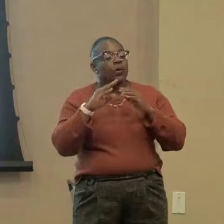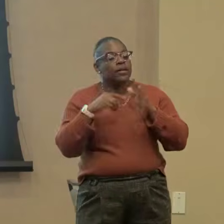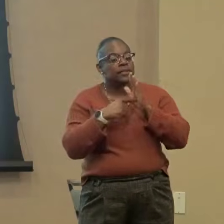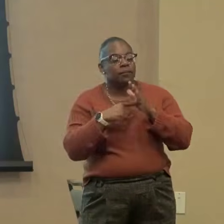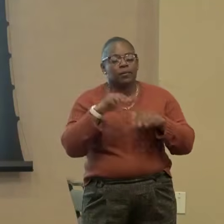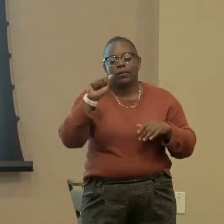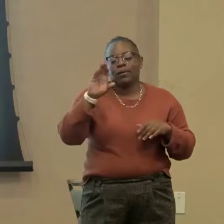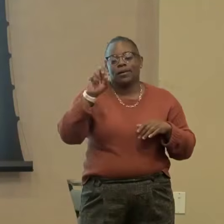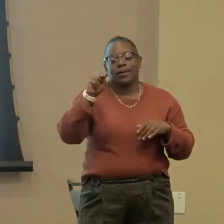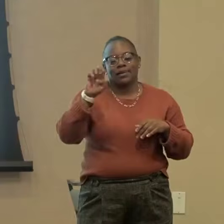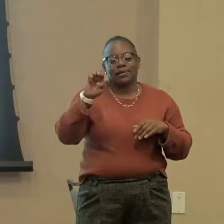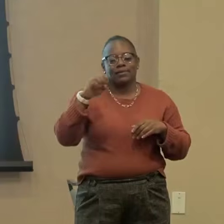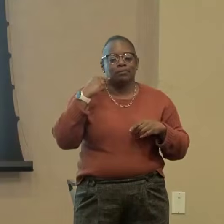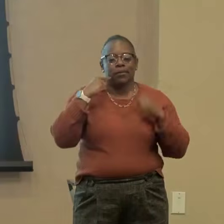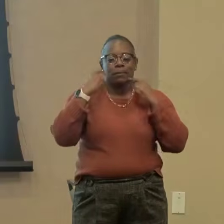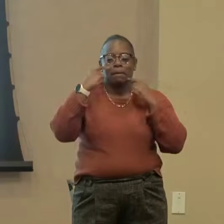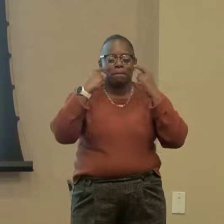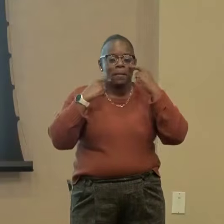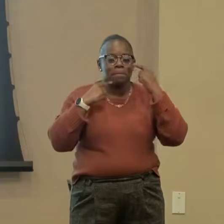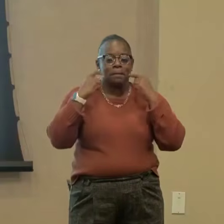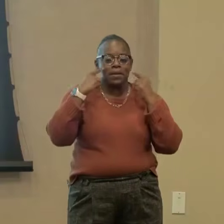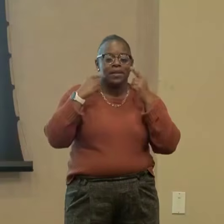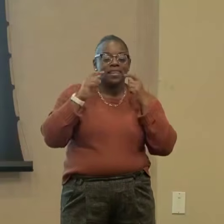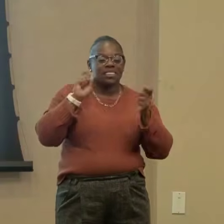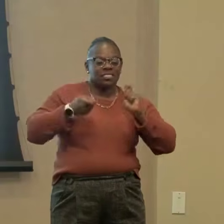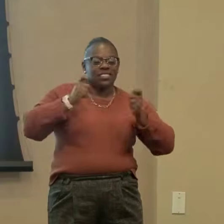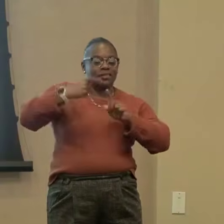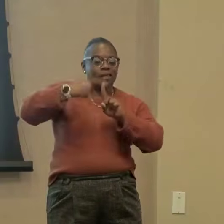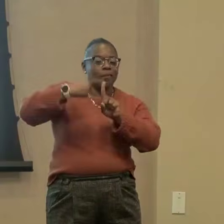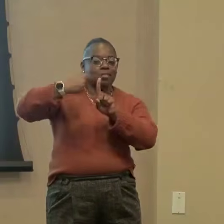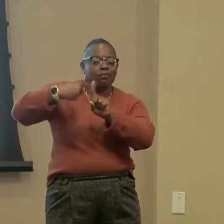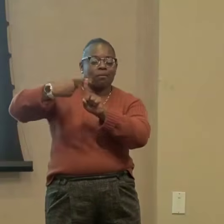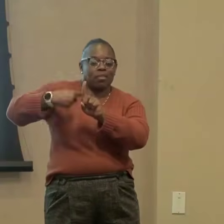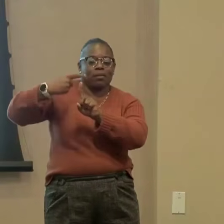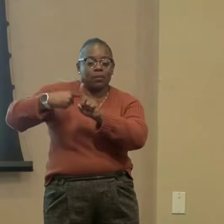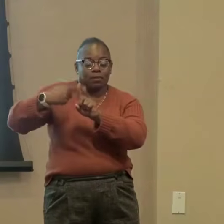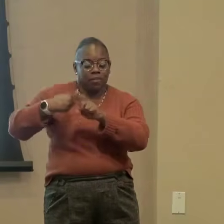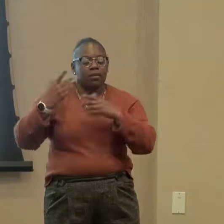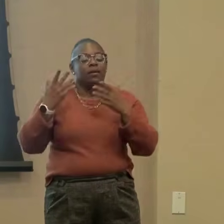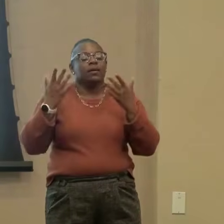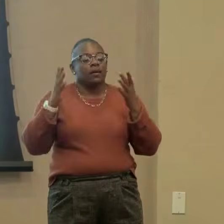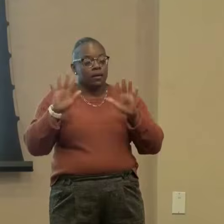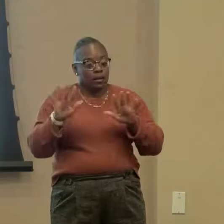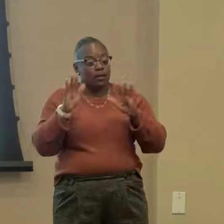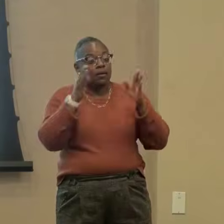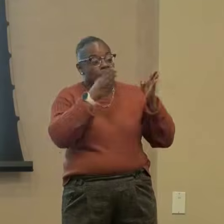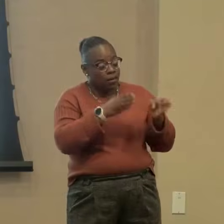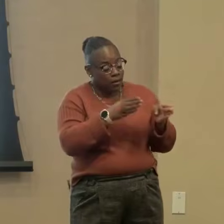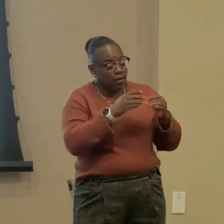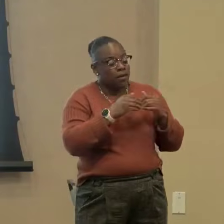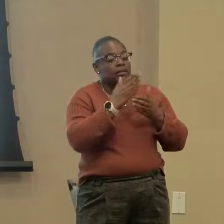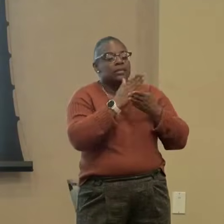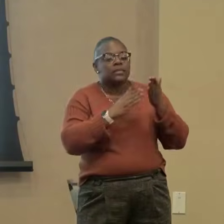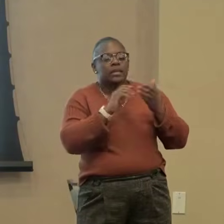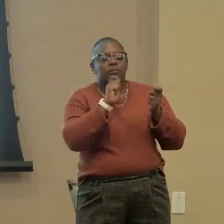is acne. That's very cyclical, so those changes can happen every month, whereas in some changes are